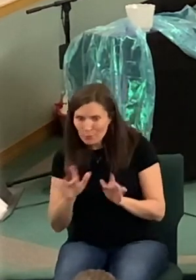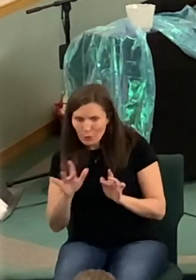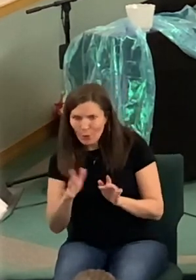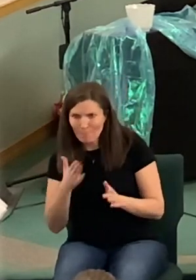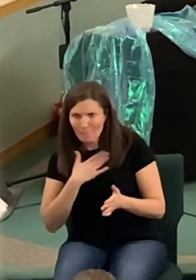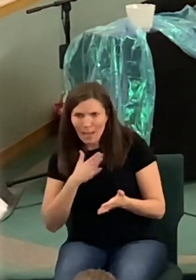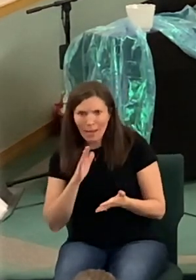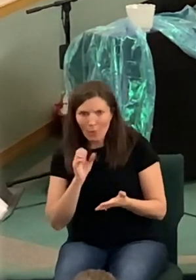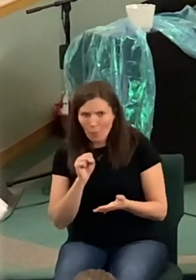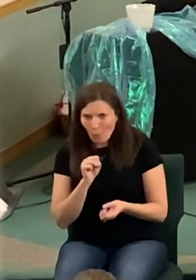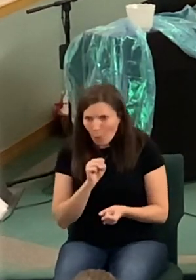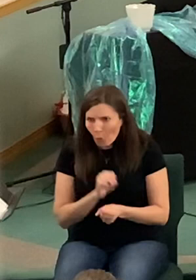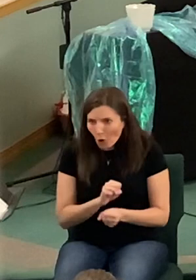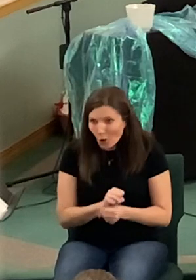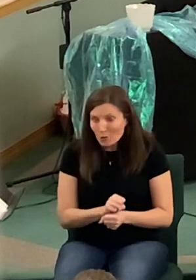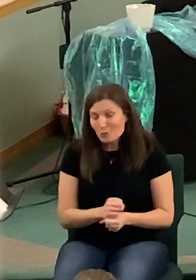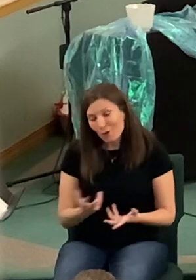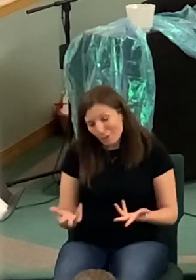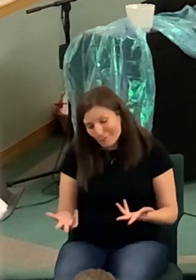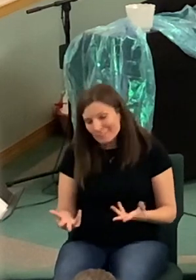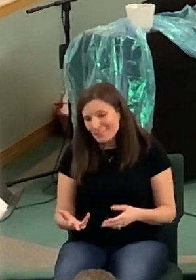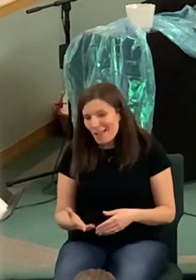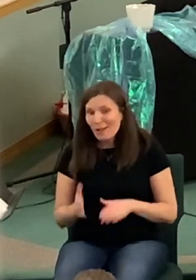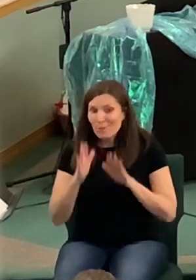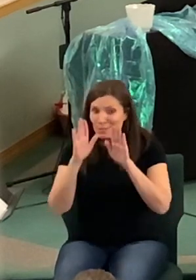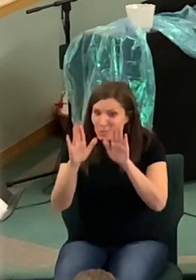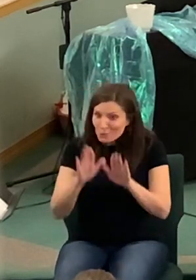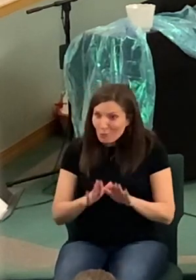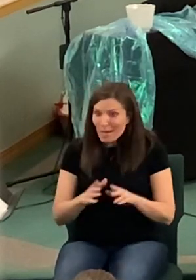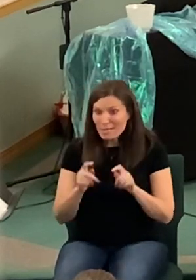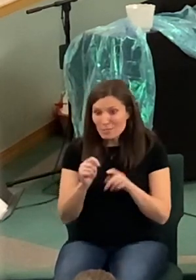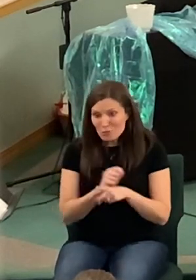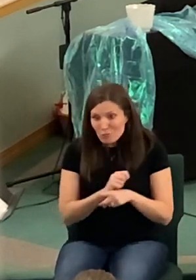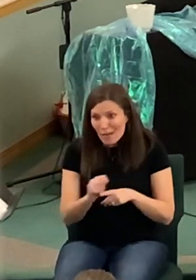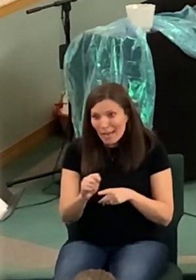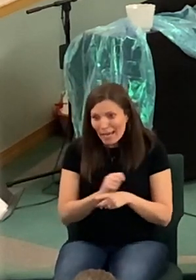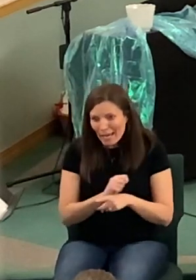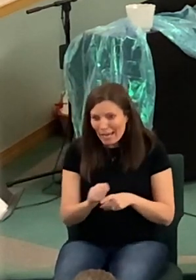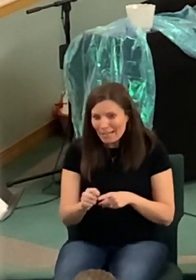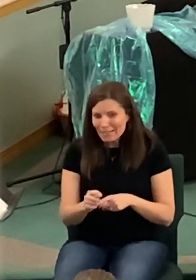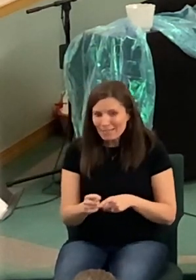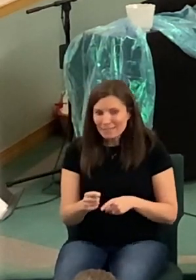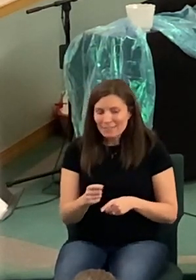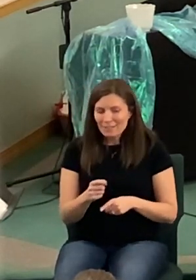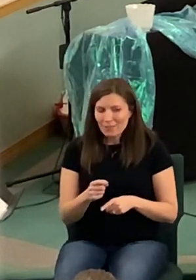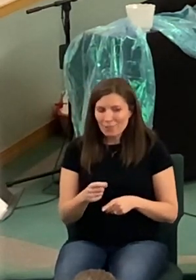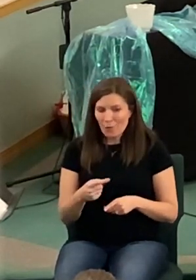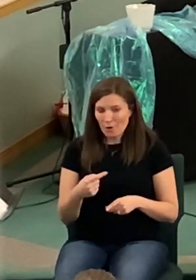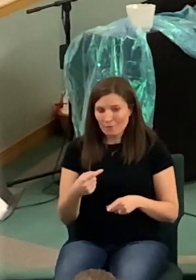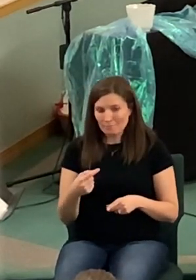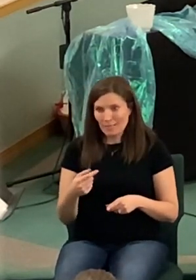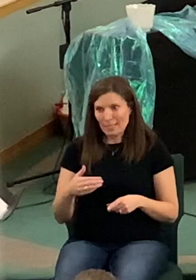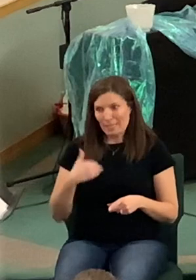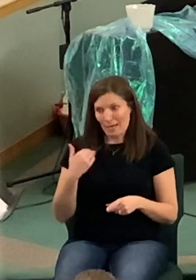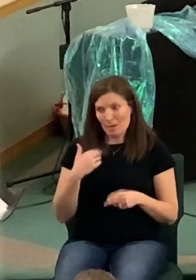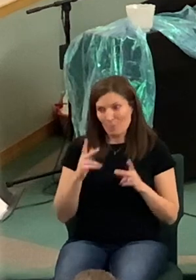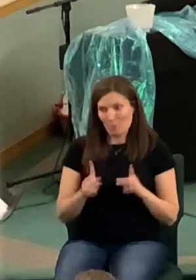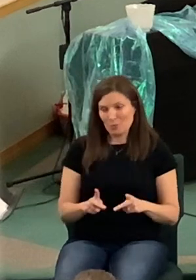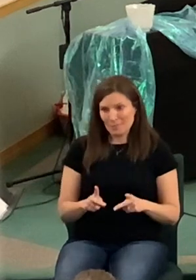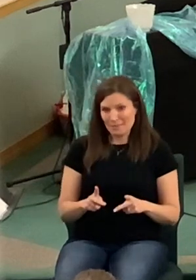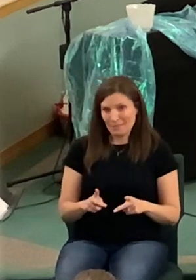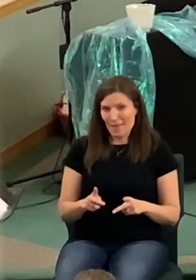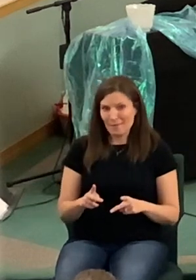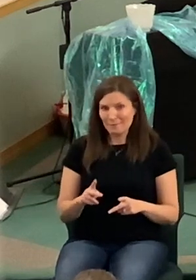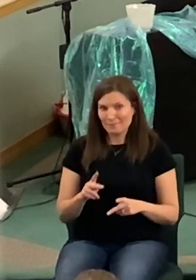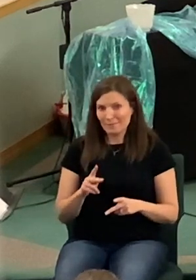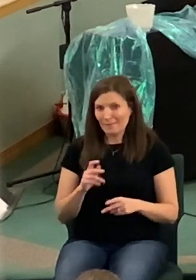great lesson or a great training method for a young, immature person to have to be accountable